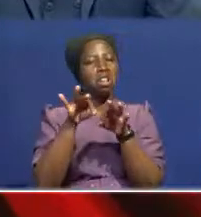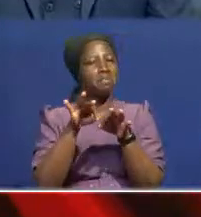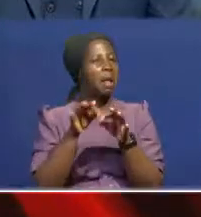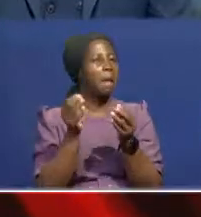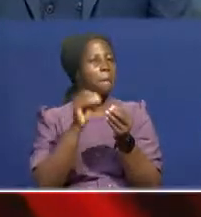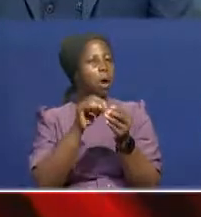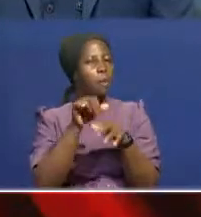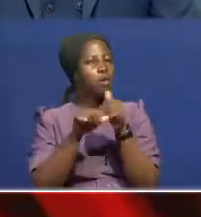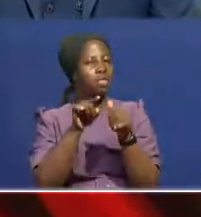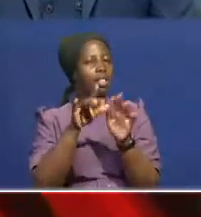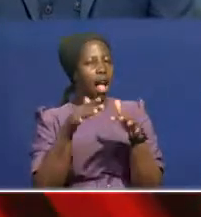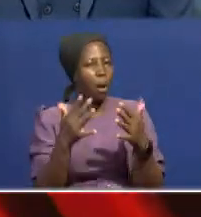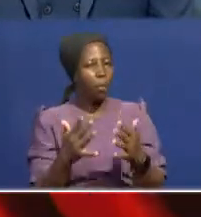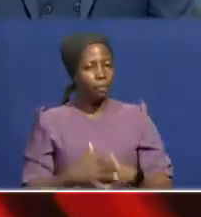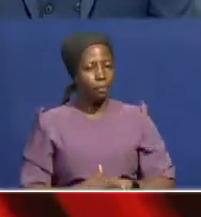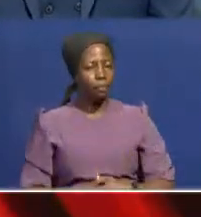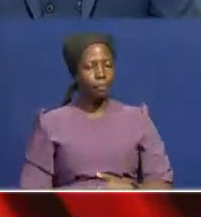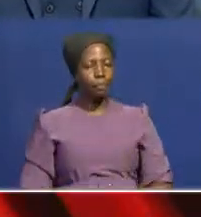this?